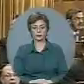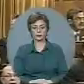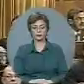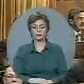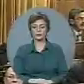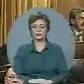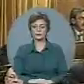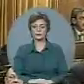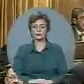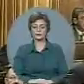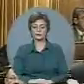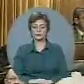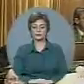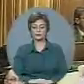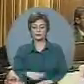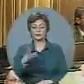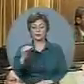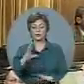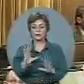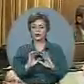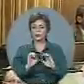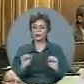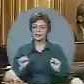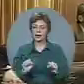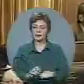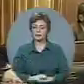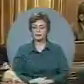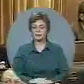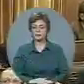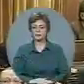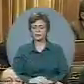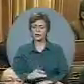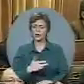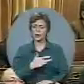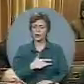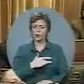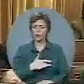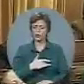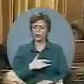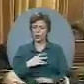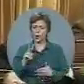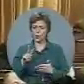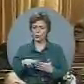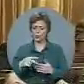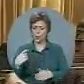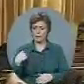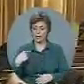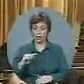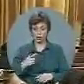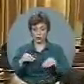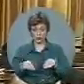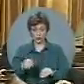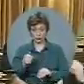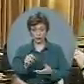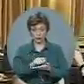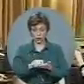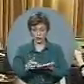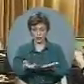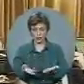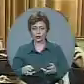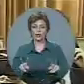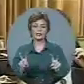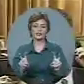Mr. Speaker, the Prime Minister wrote in June 2000, and I quote, "Serious flaws exist in the Charter of Rights